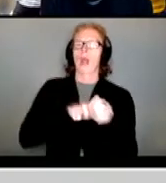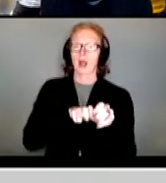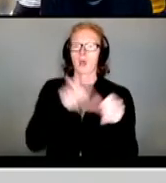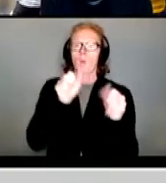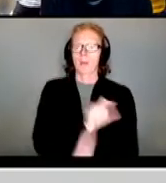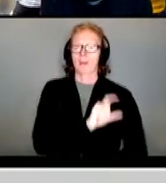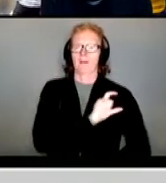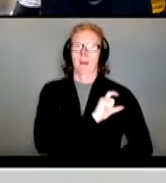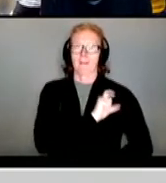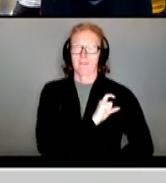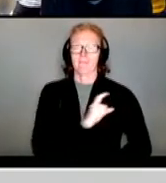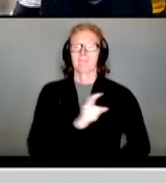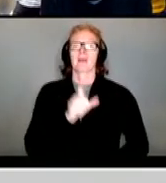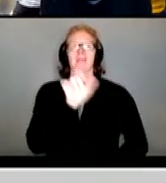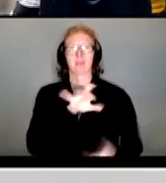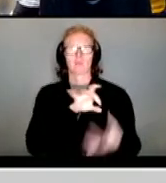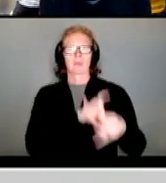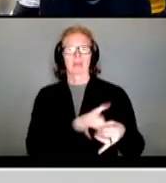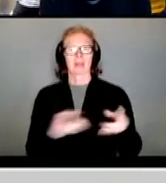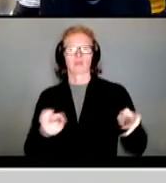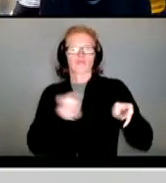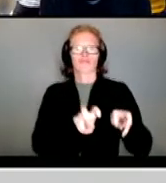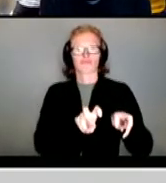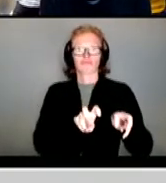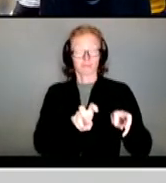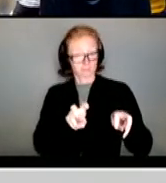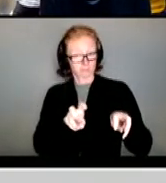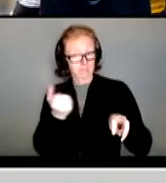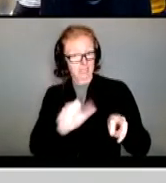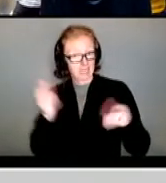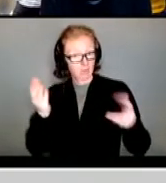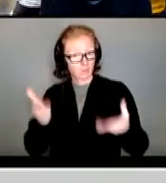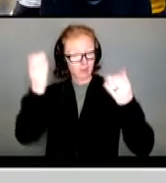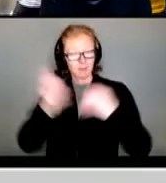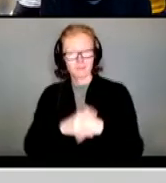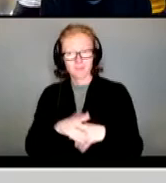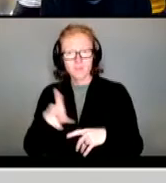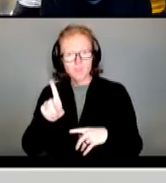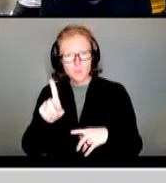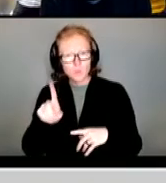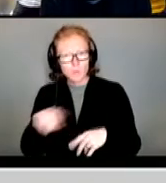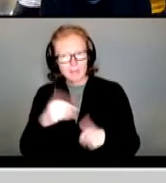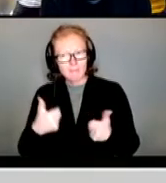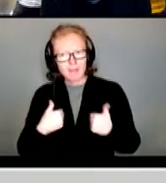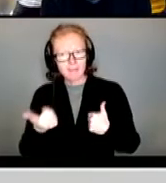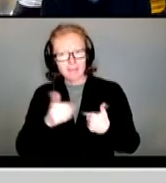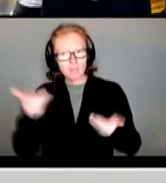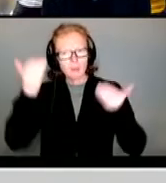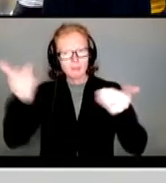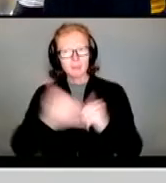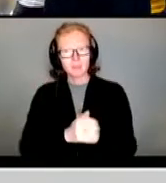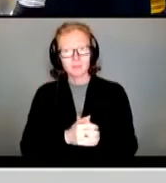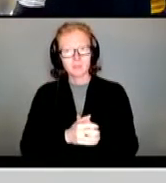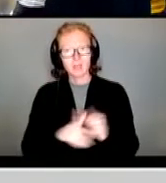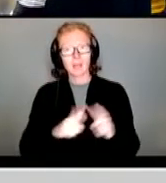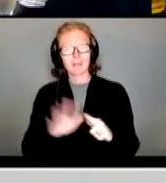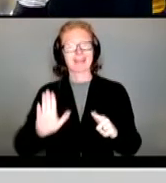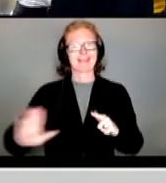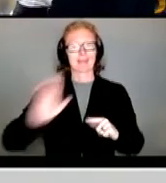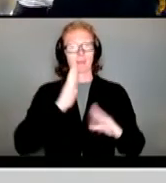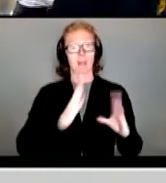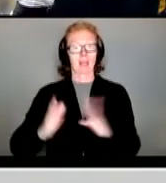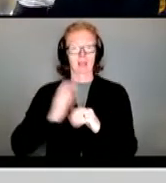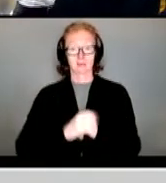really associated with the police. And so do they have any recommendations or suggestions on what they're planning on